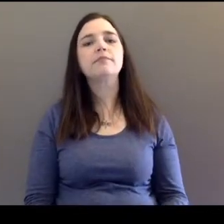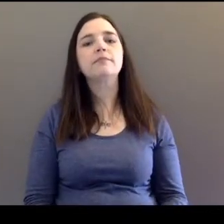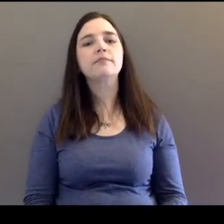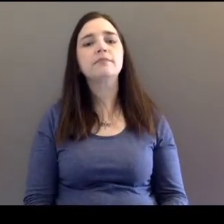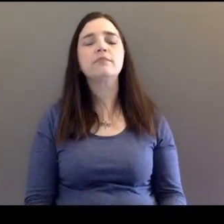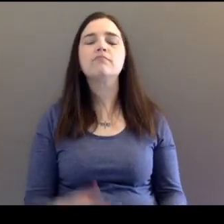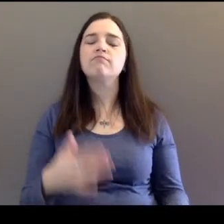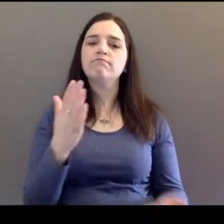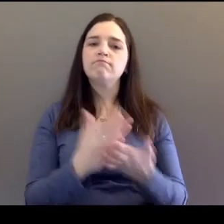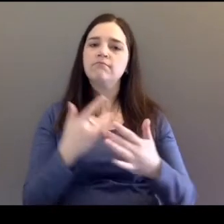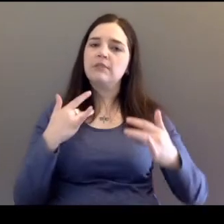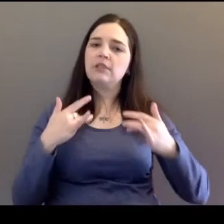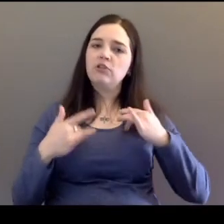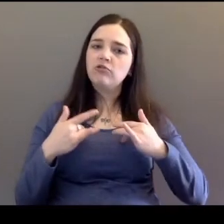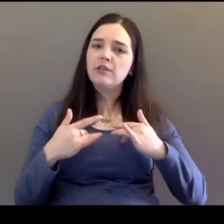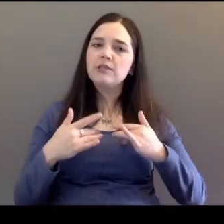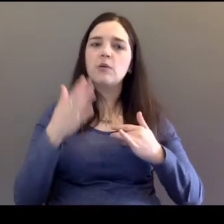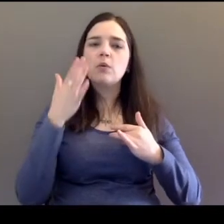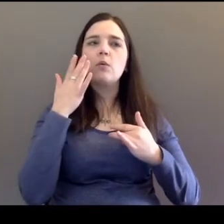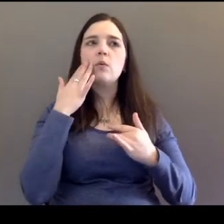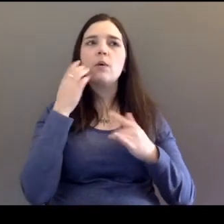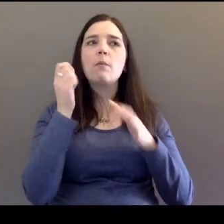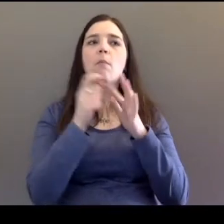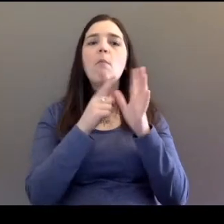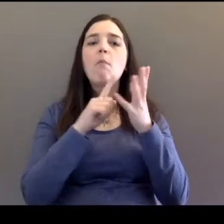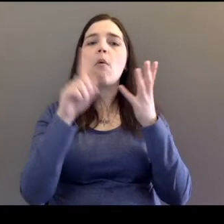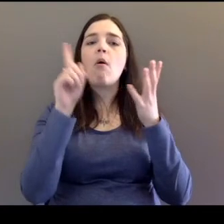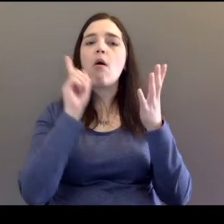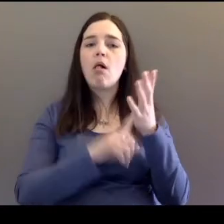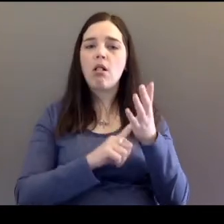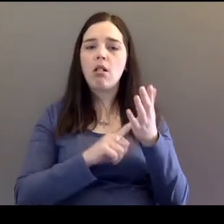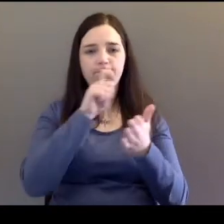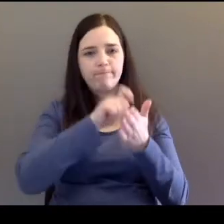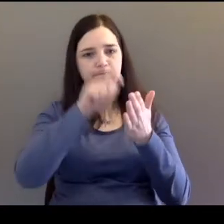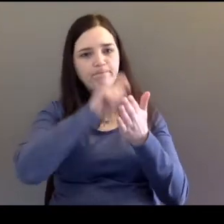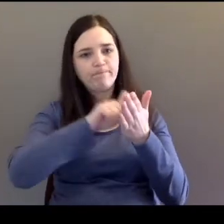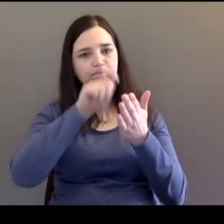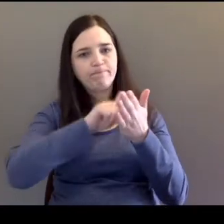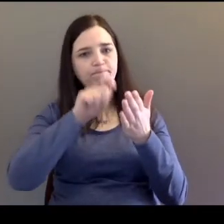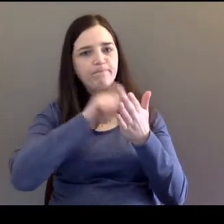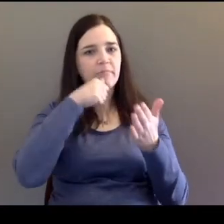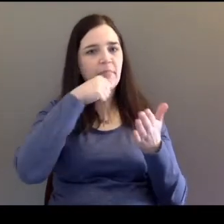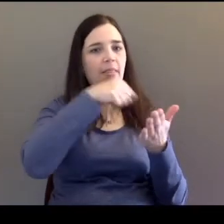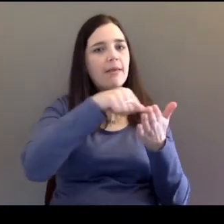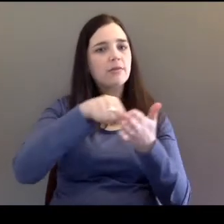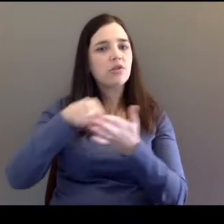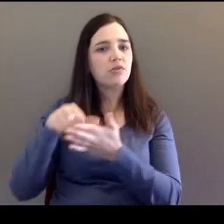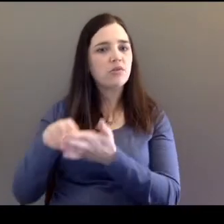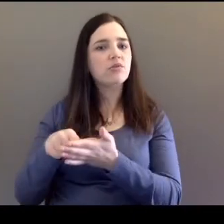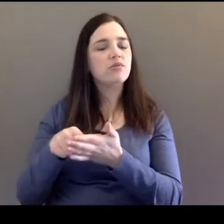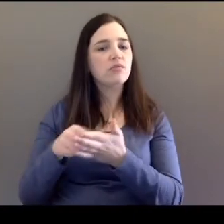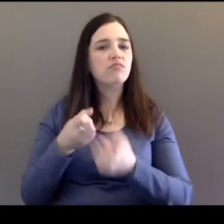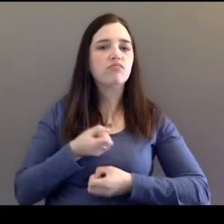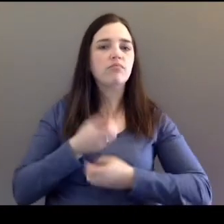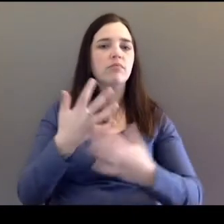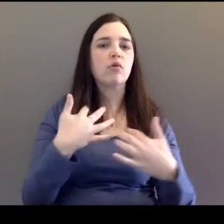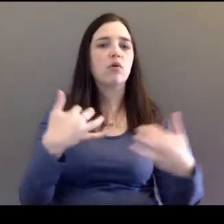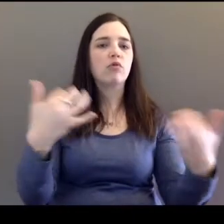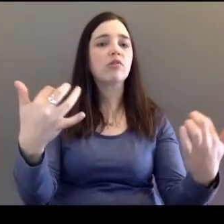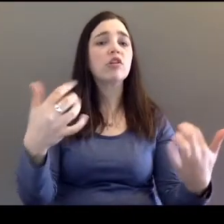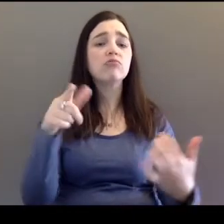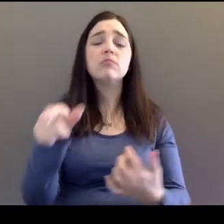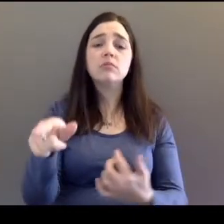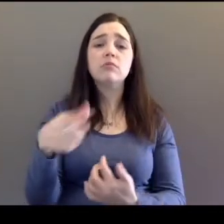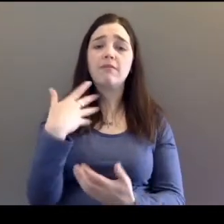It's interesting that when Paul writes to his congregations in the various letters, and you can find these in the